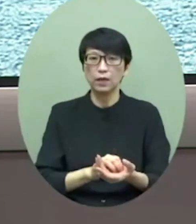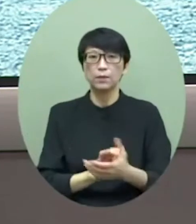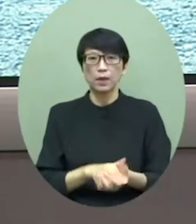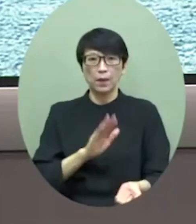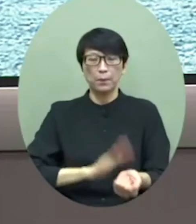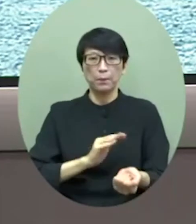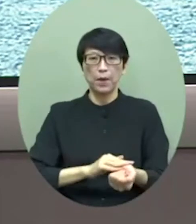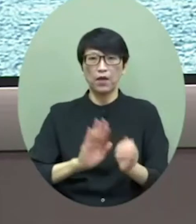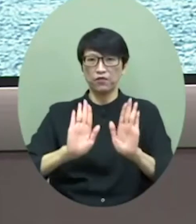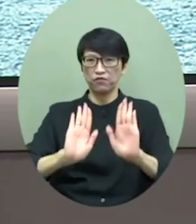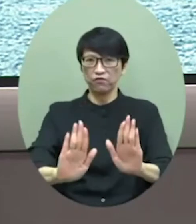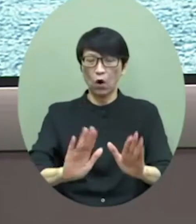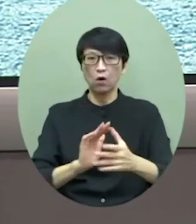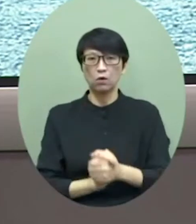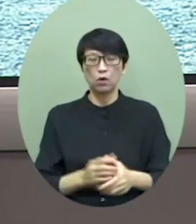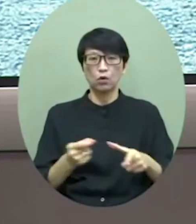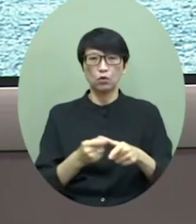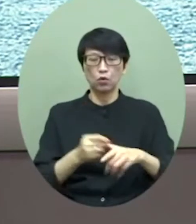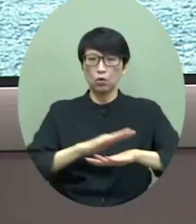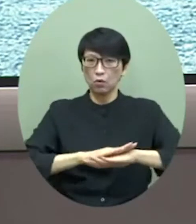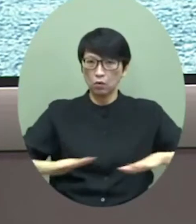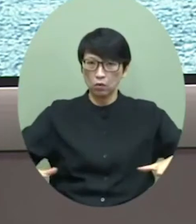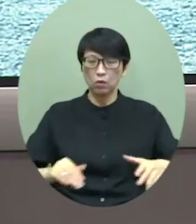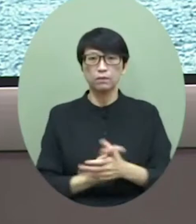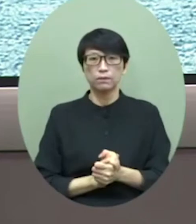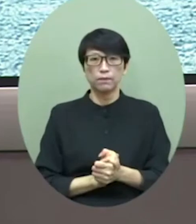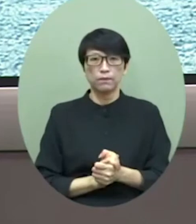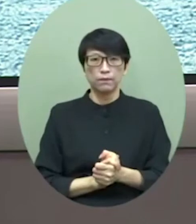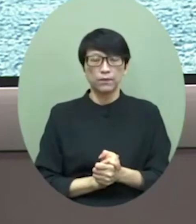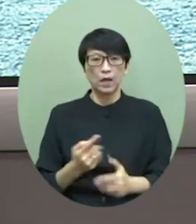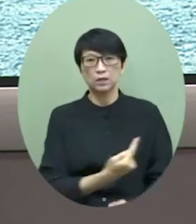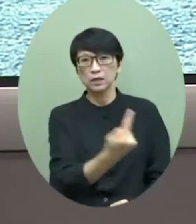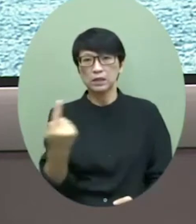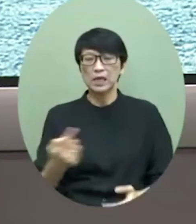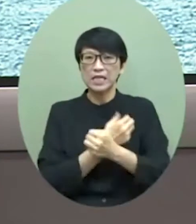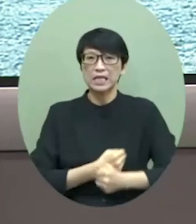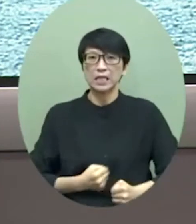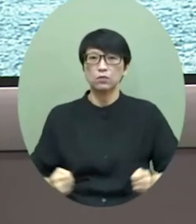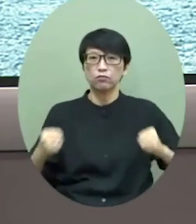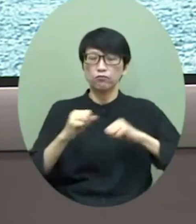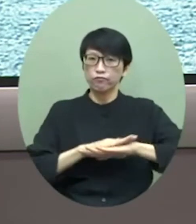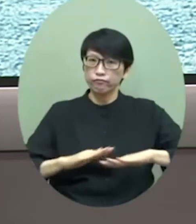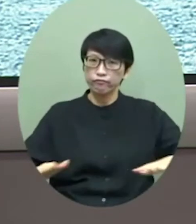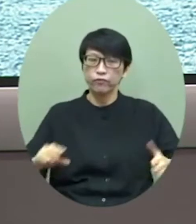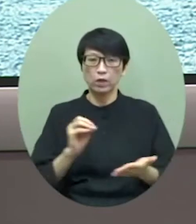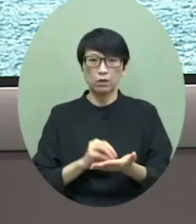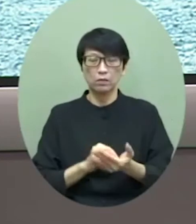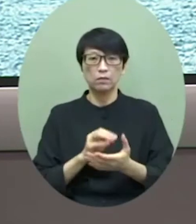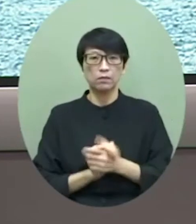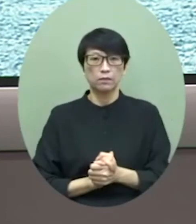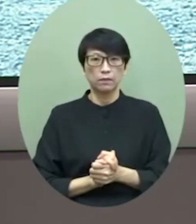is held once every 4 years. It is a really tough decision to delay it, but then we want to